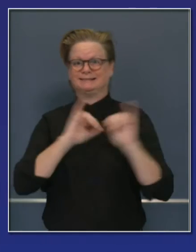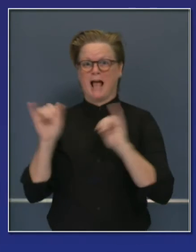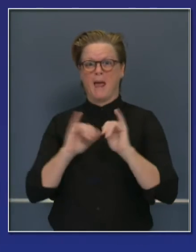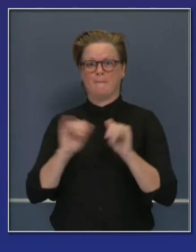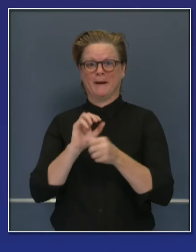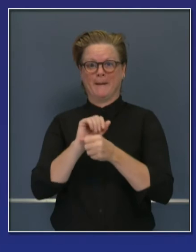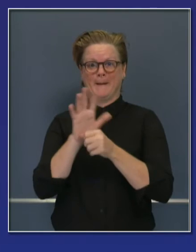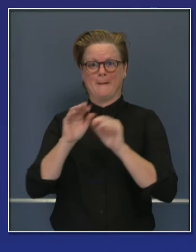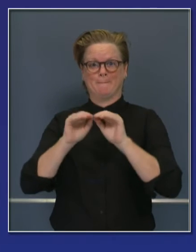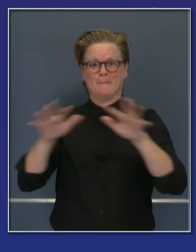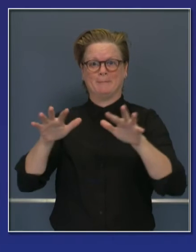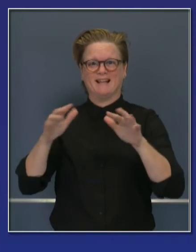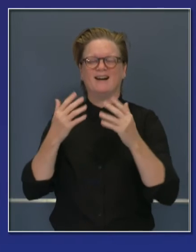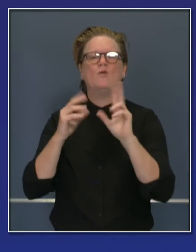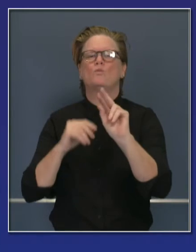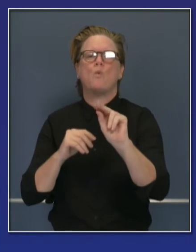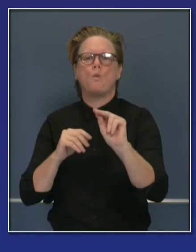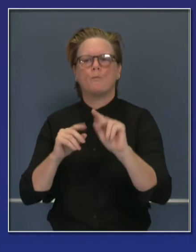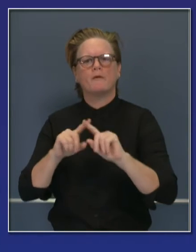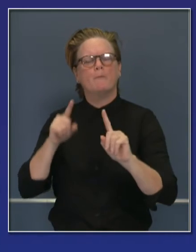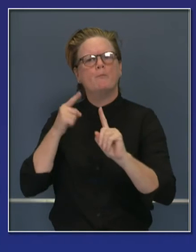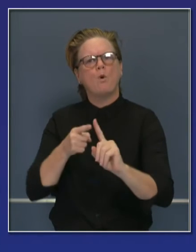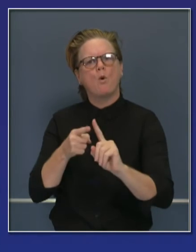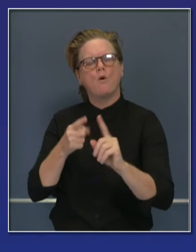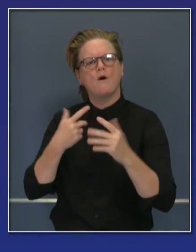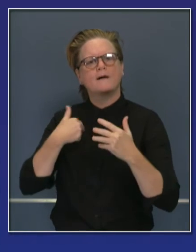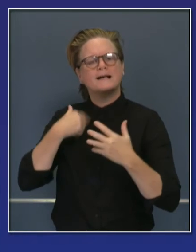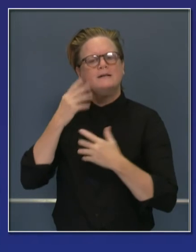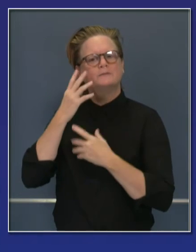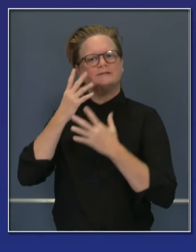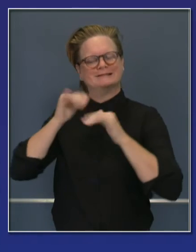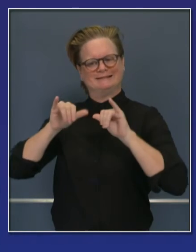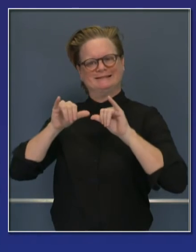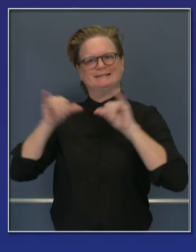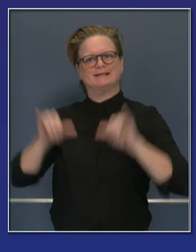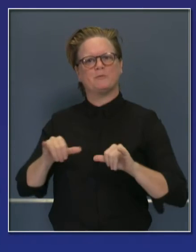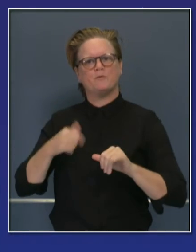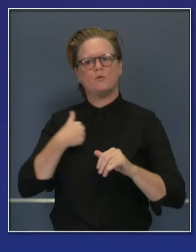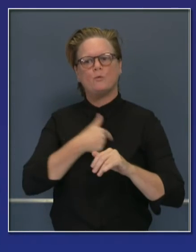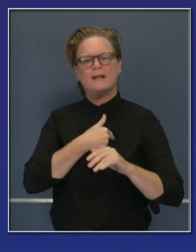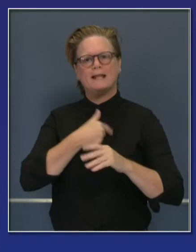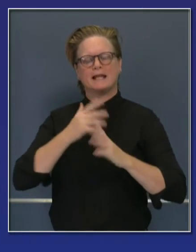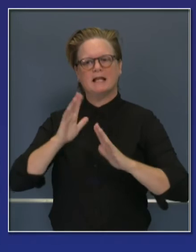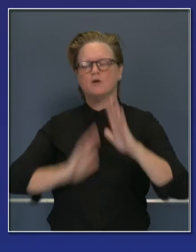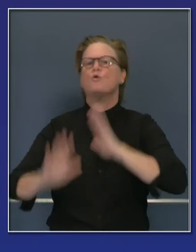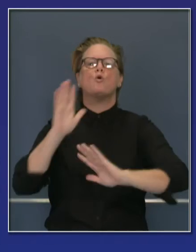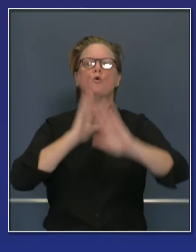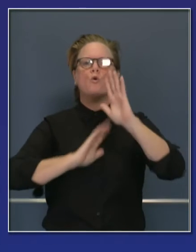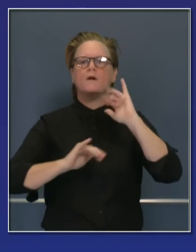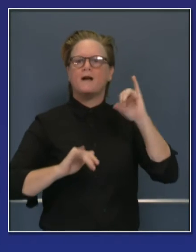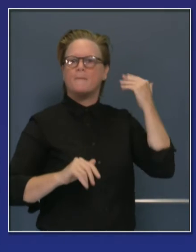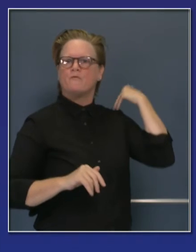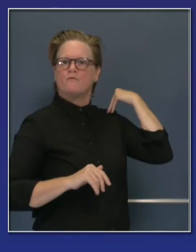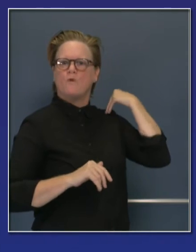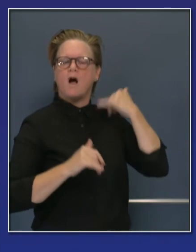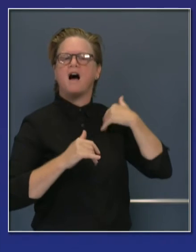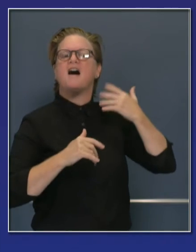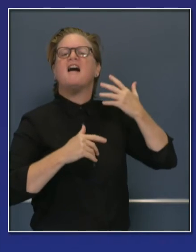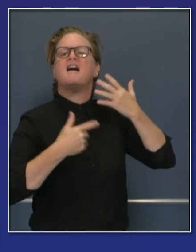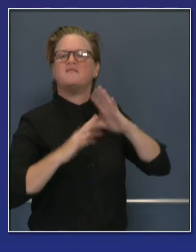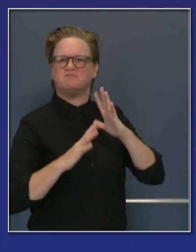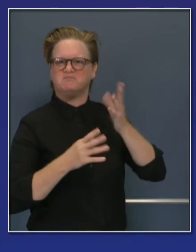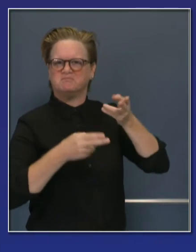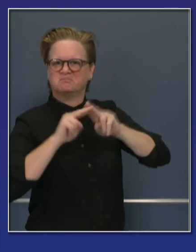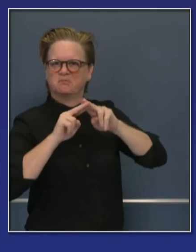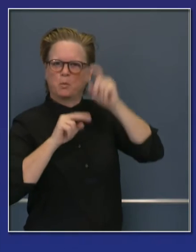planning protocols require, but nonetheless provide an enormous amount of clues and examples that have allowed us to build